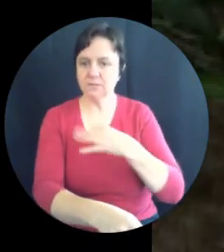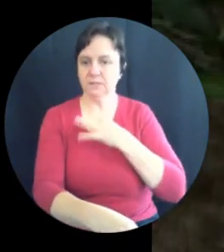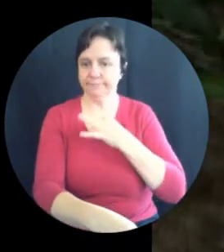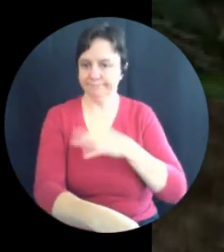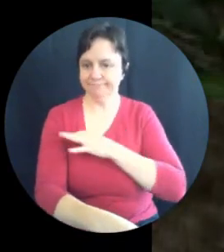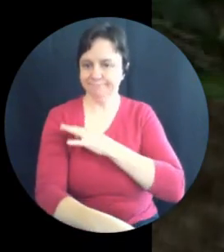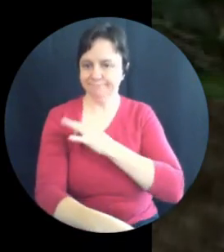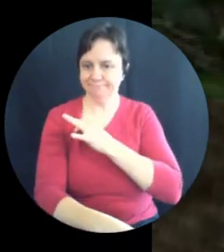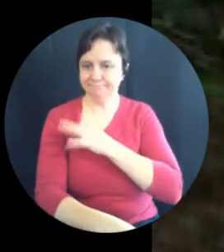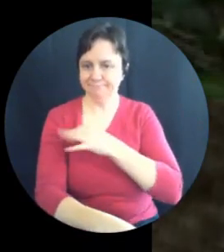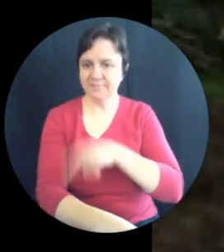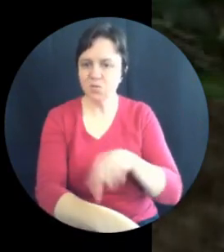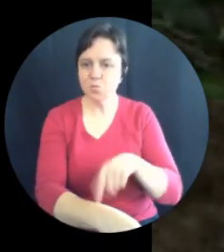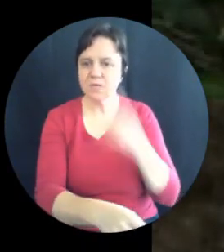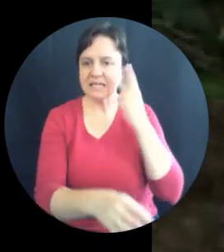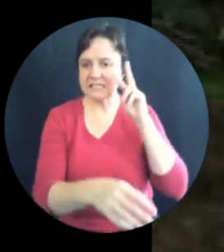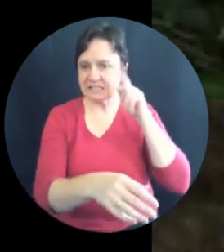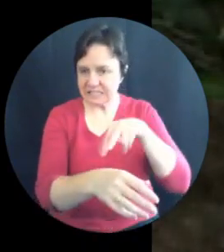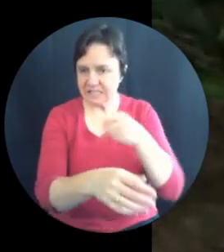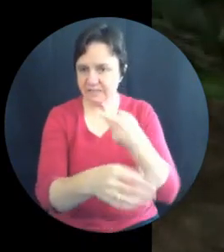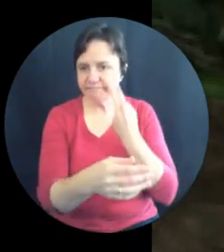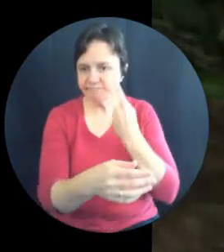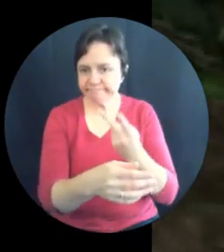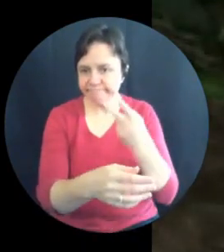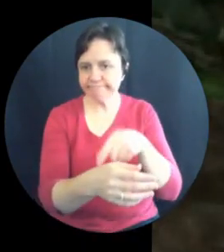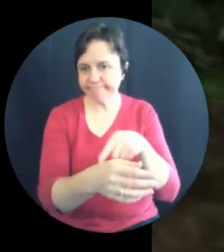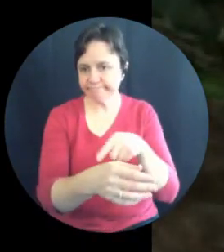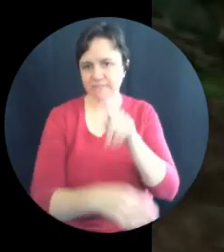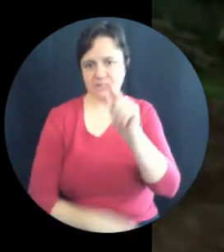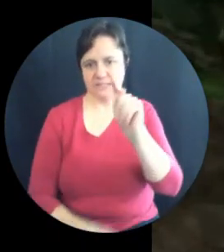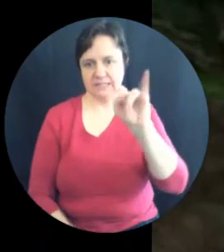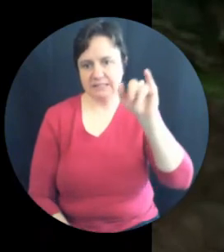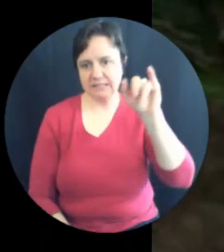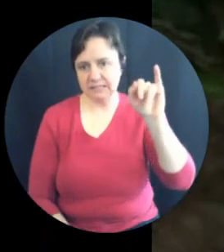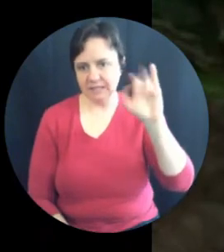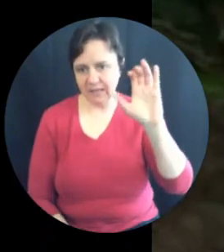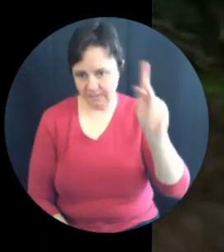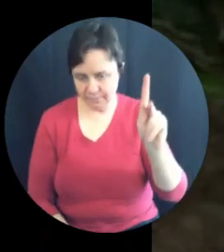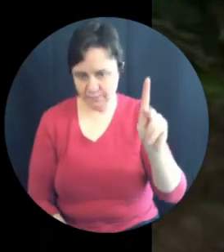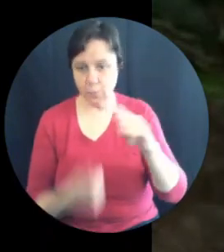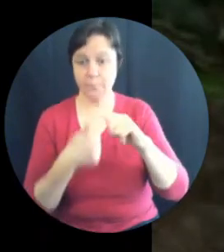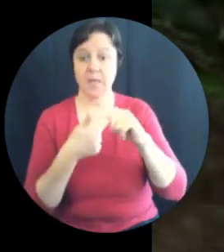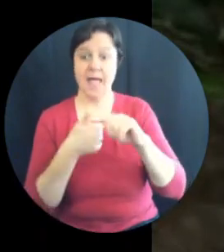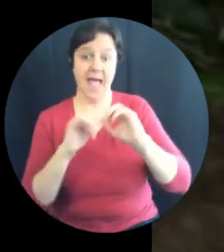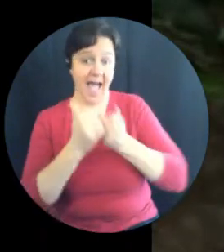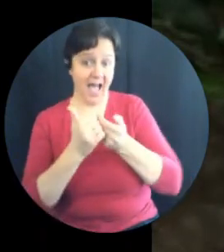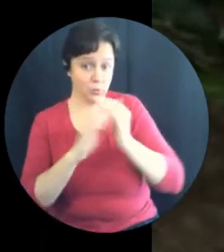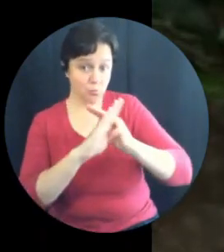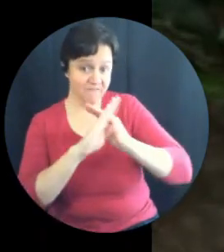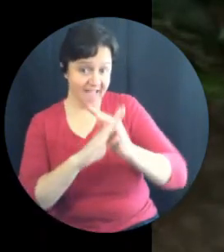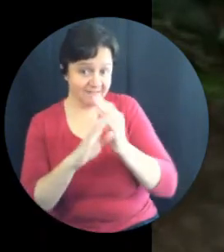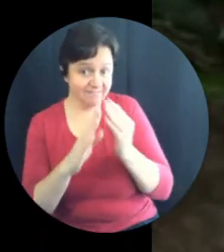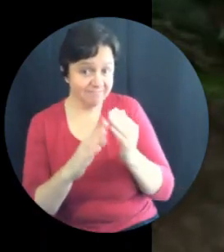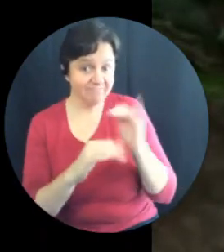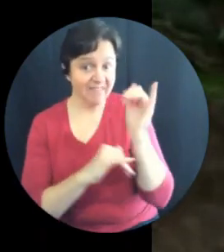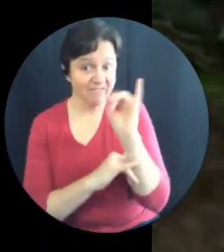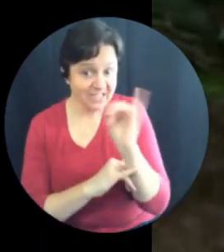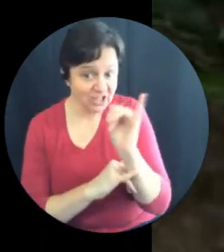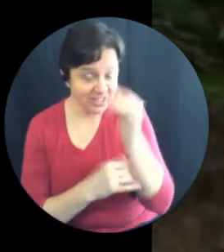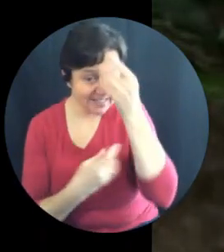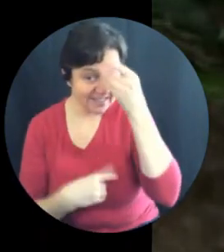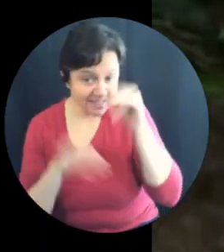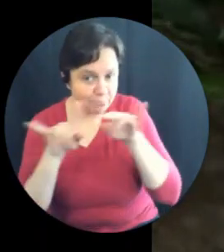be aware of what could happen. So, wash your hands, have that respiratory etiquette, stay